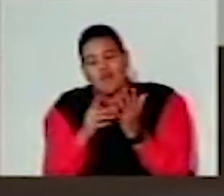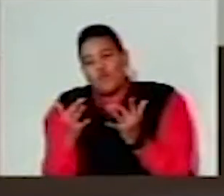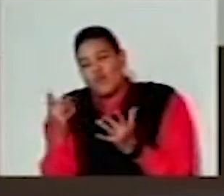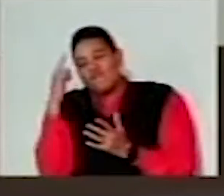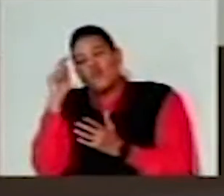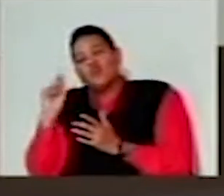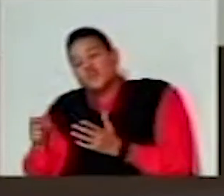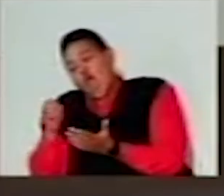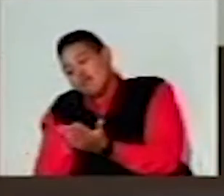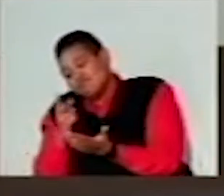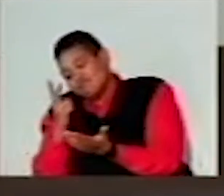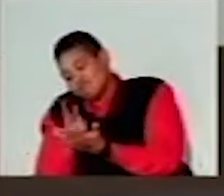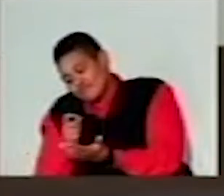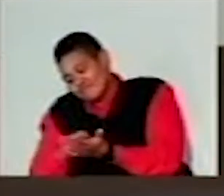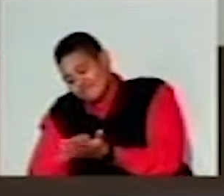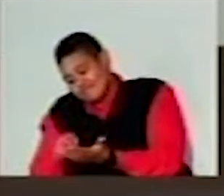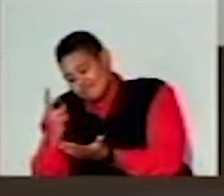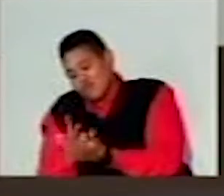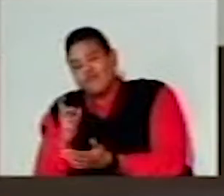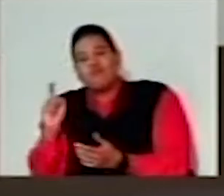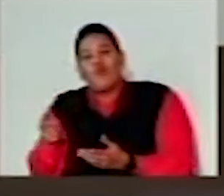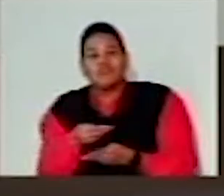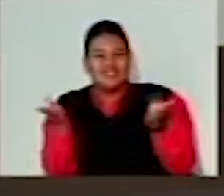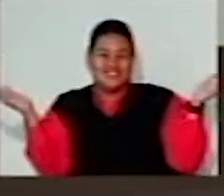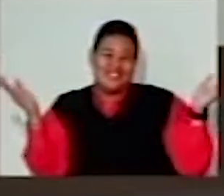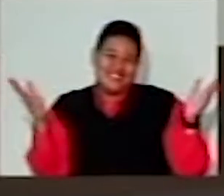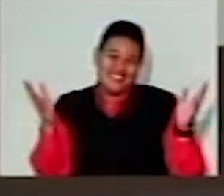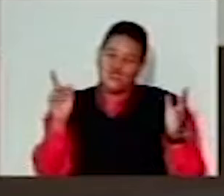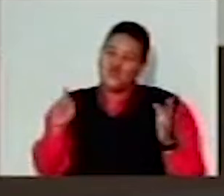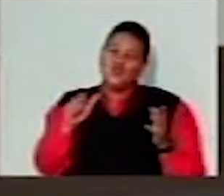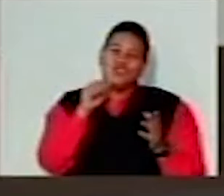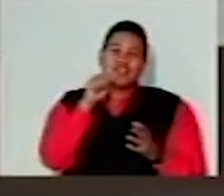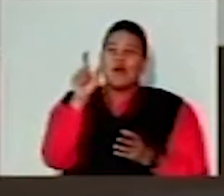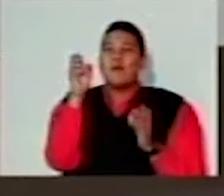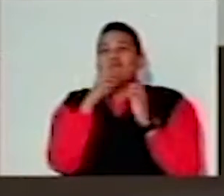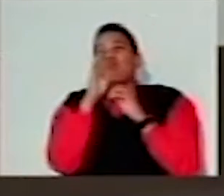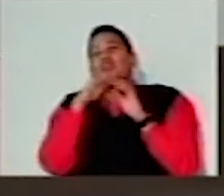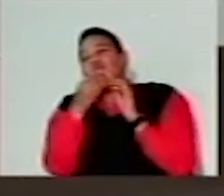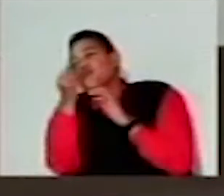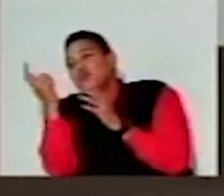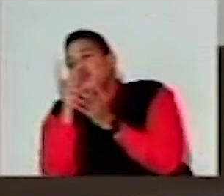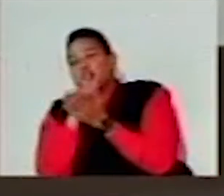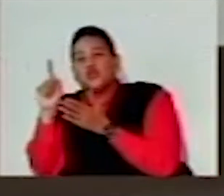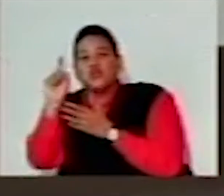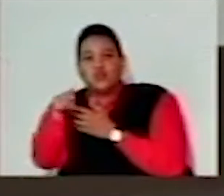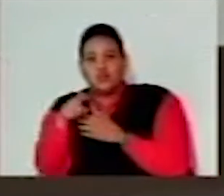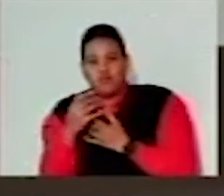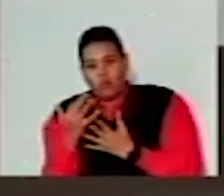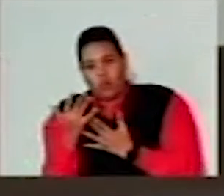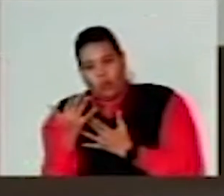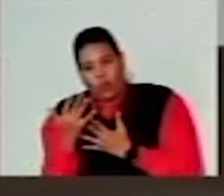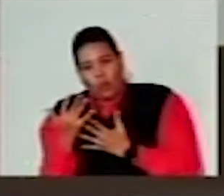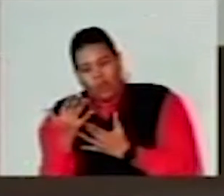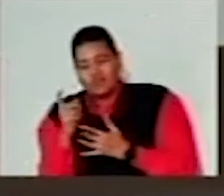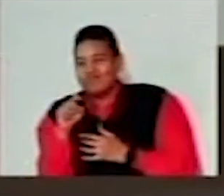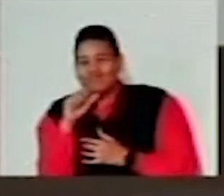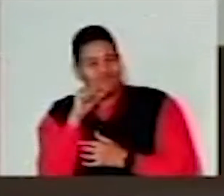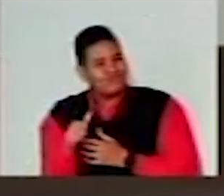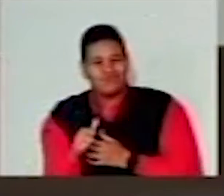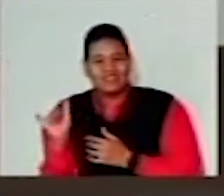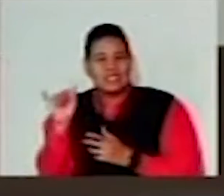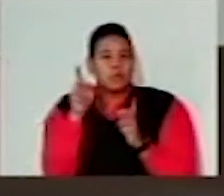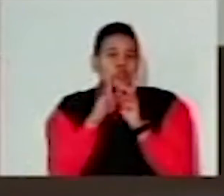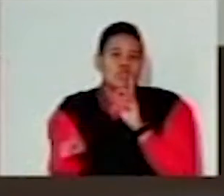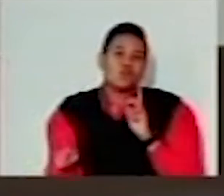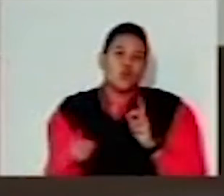And I say, Mr. Speaker, there's absolutely no reason why it should take more than a few weeks to do so. And it's the same with divorces.